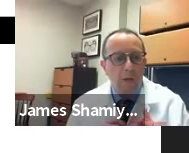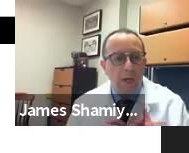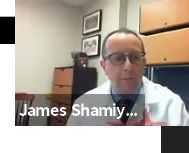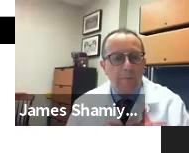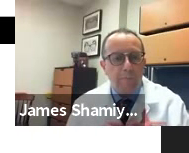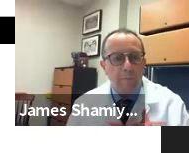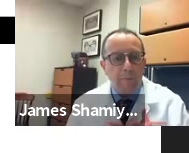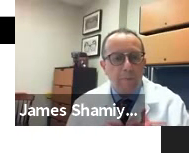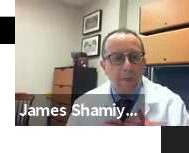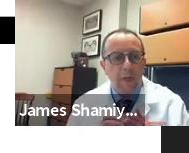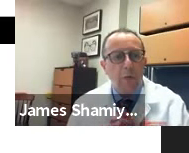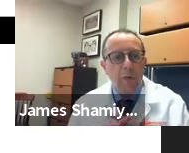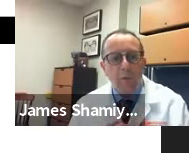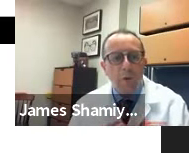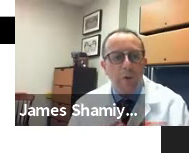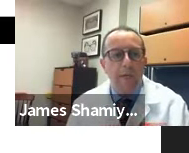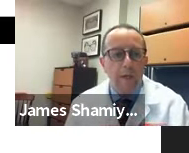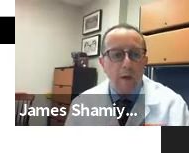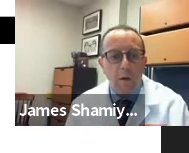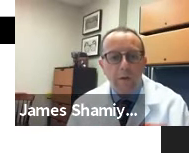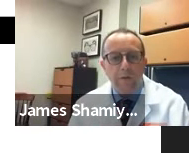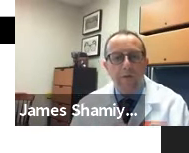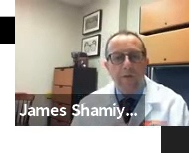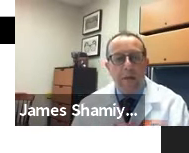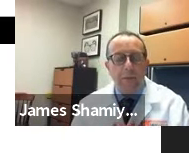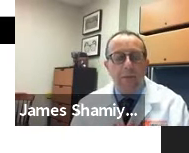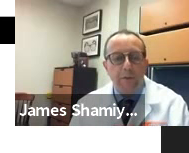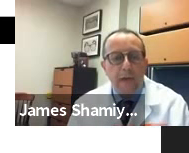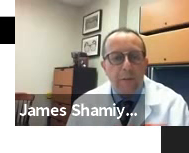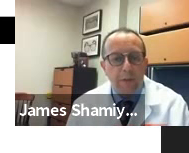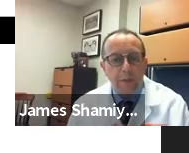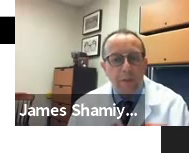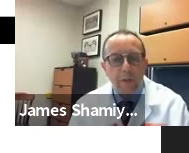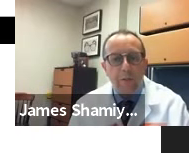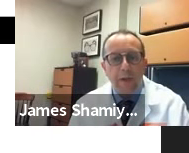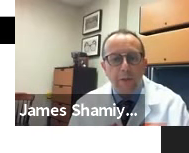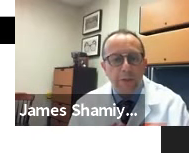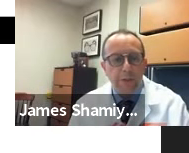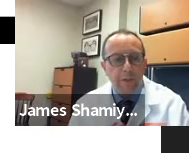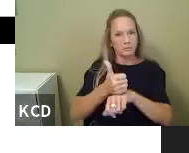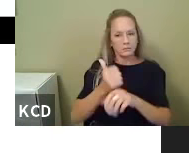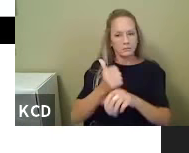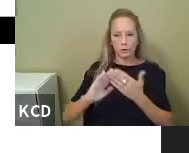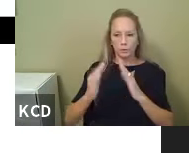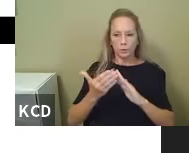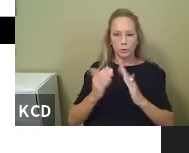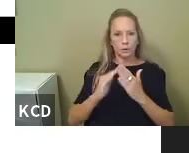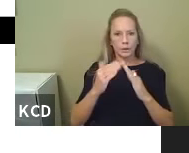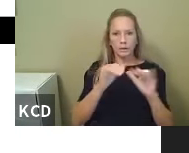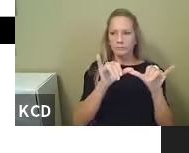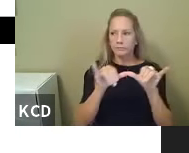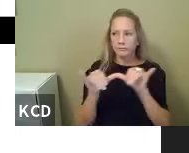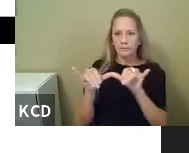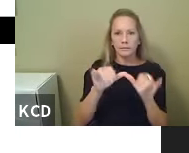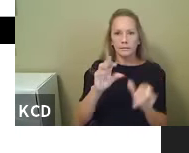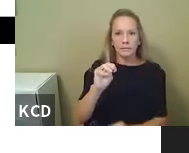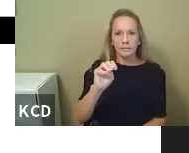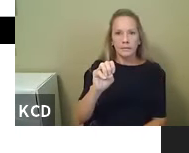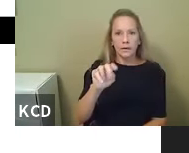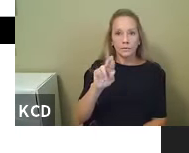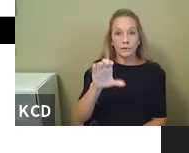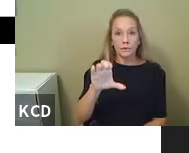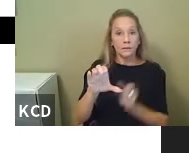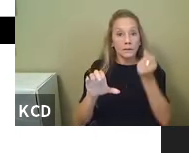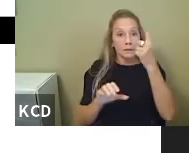So, so here, what would be the goals of establishing community metrics? And again, let me make this clear.